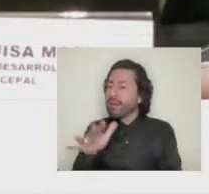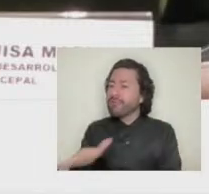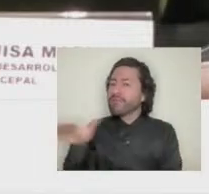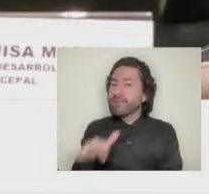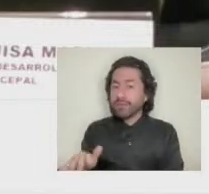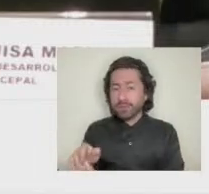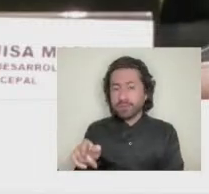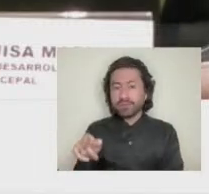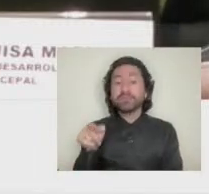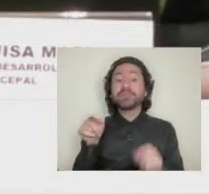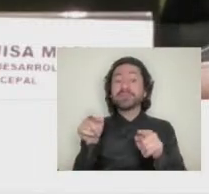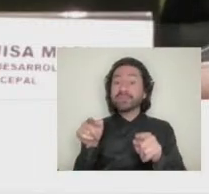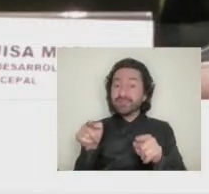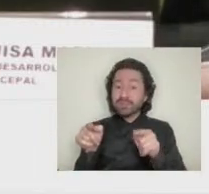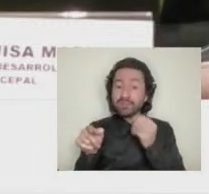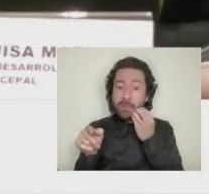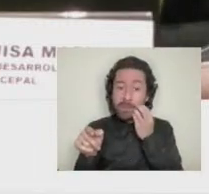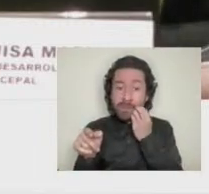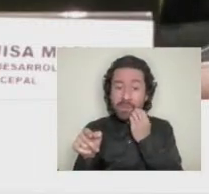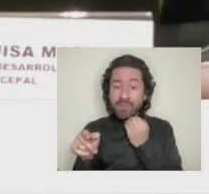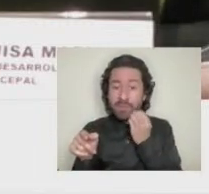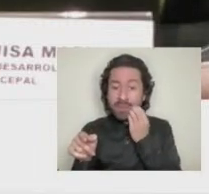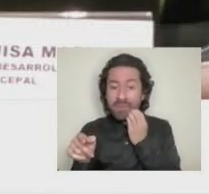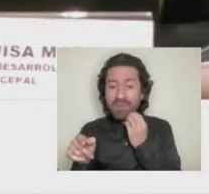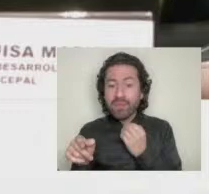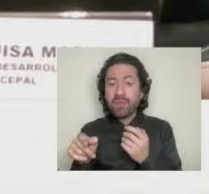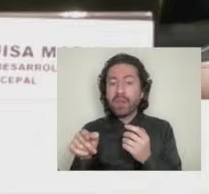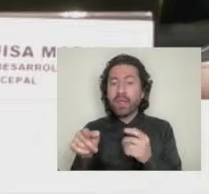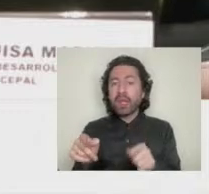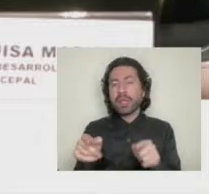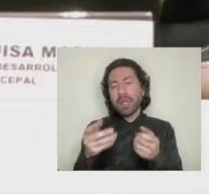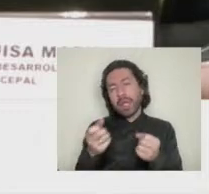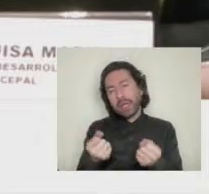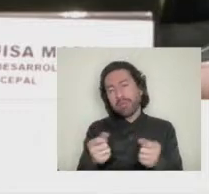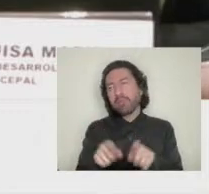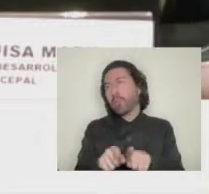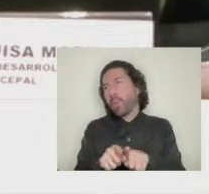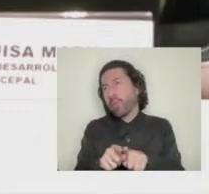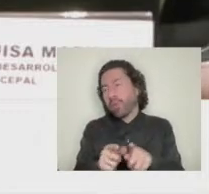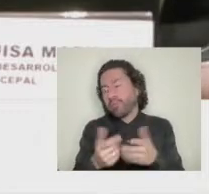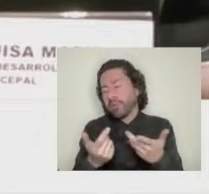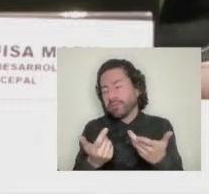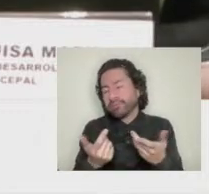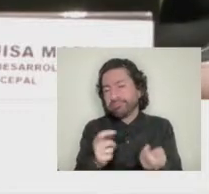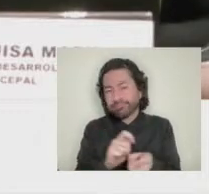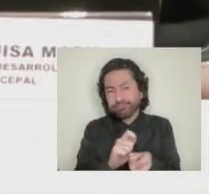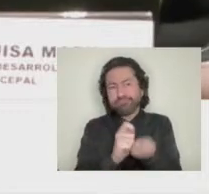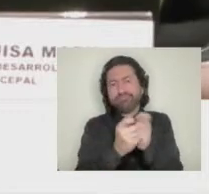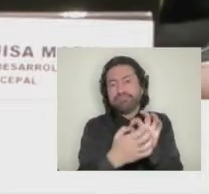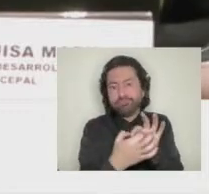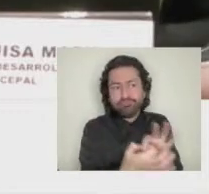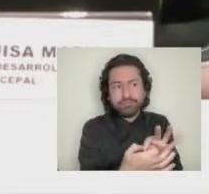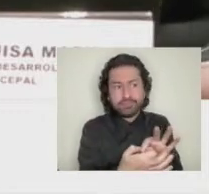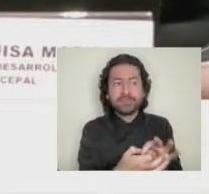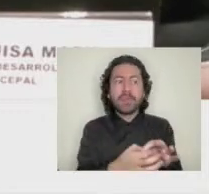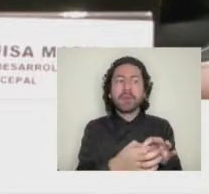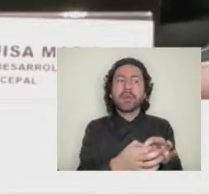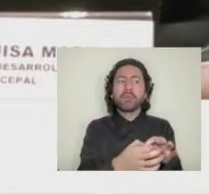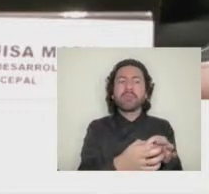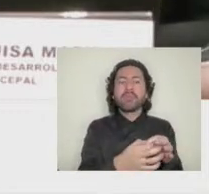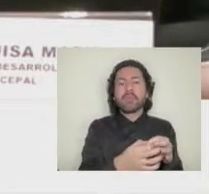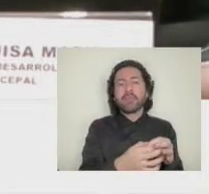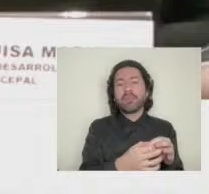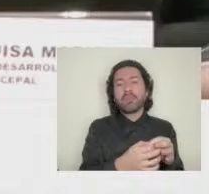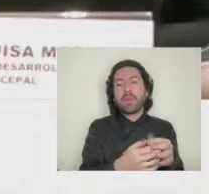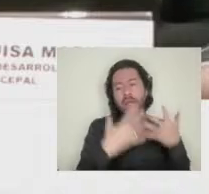conditions that one experiences over life. Health is a condition, and it translates. Economic